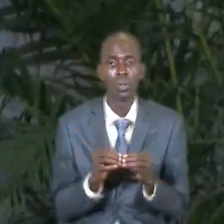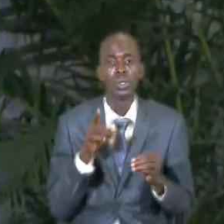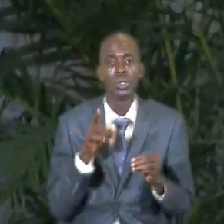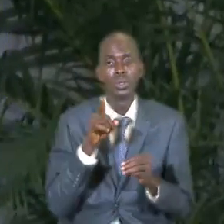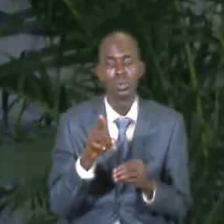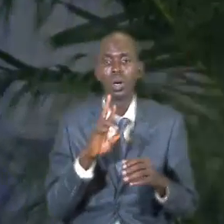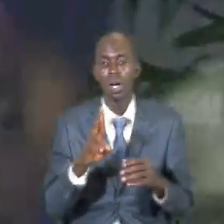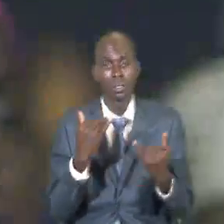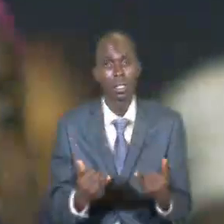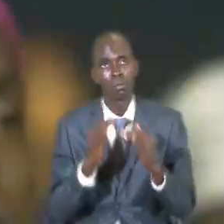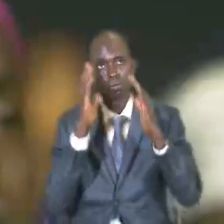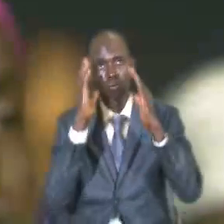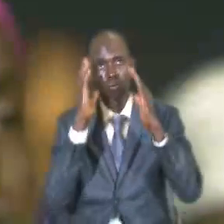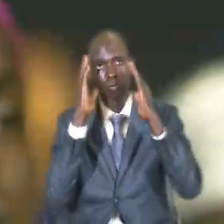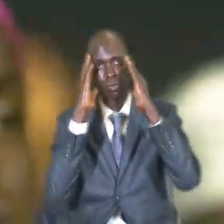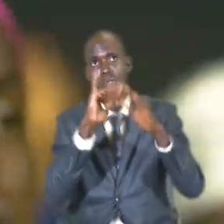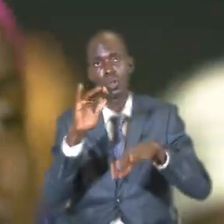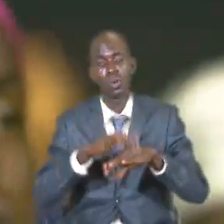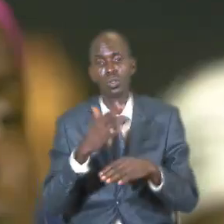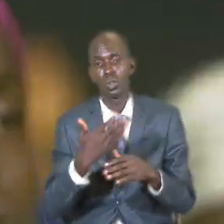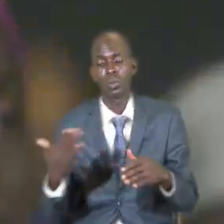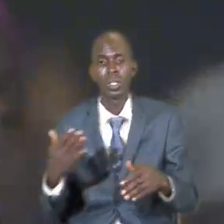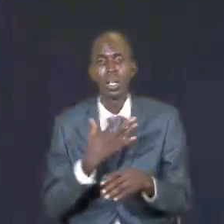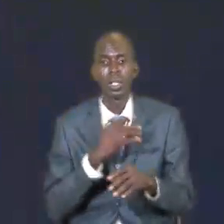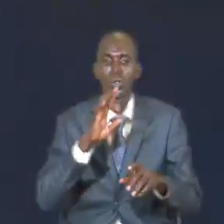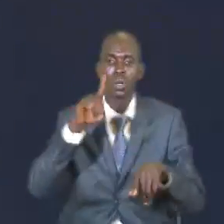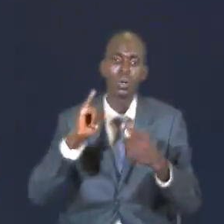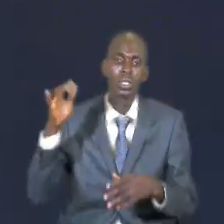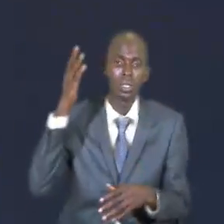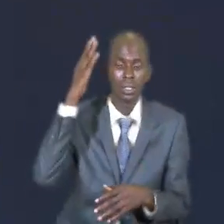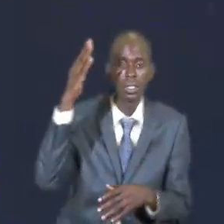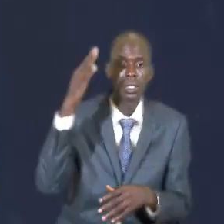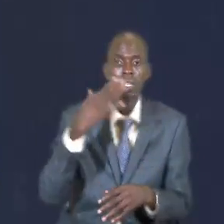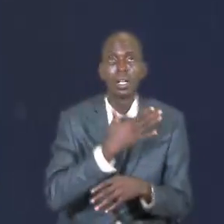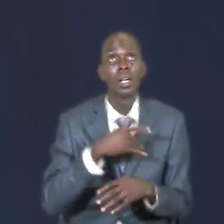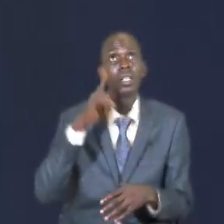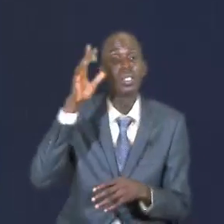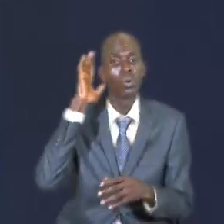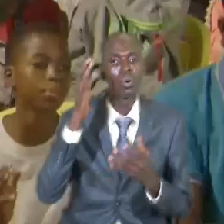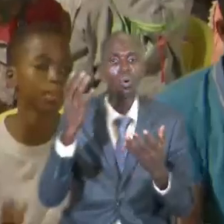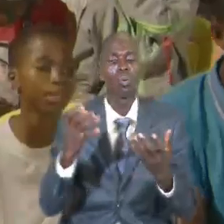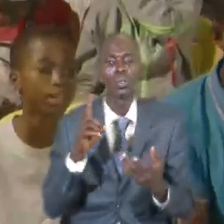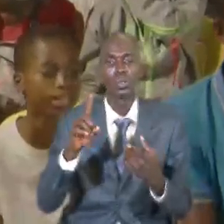are getting there, and they will want you to be the model for their lives.